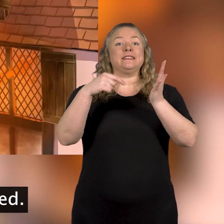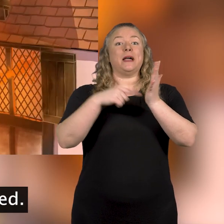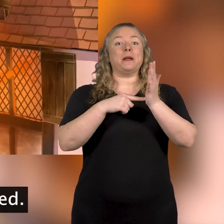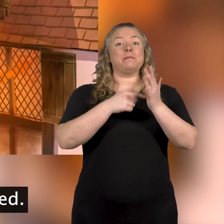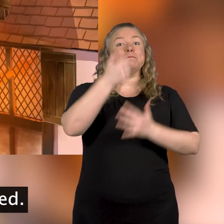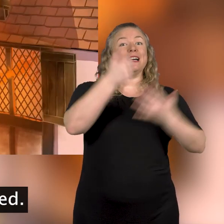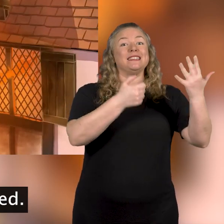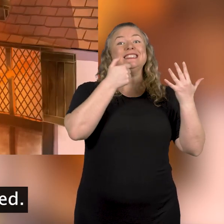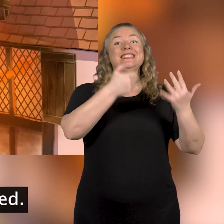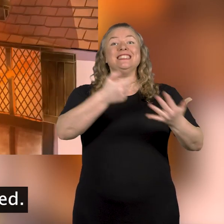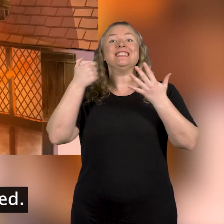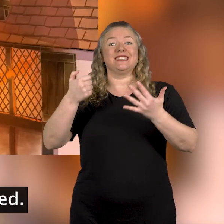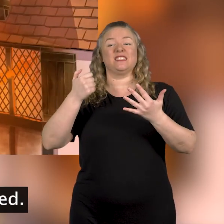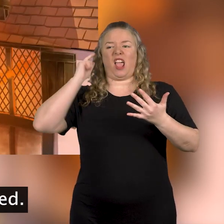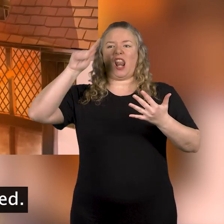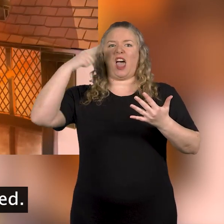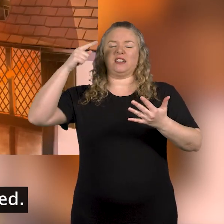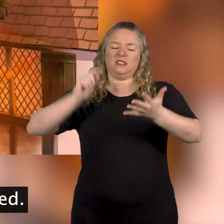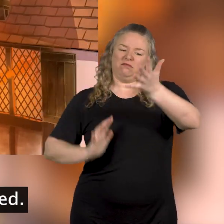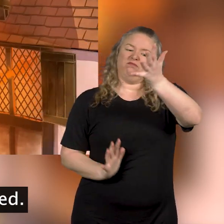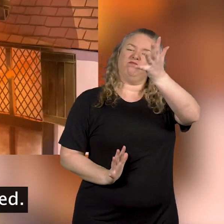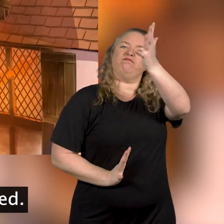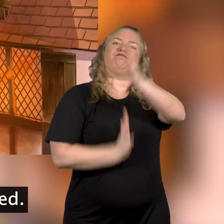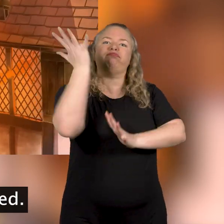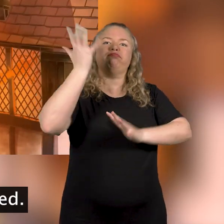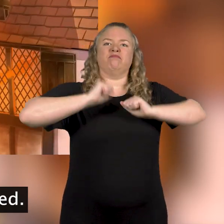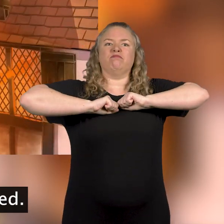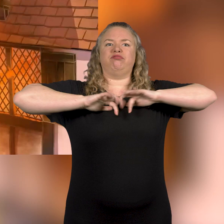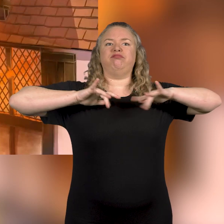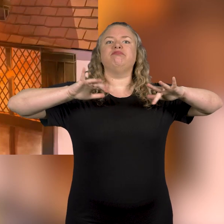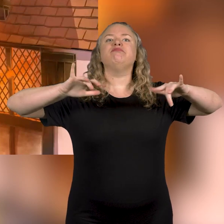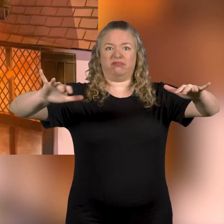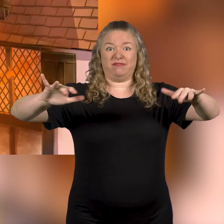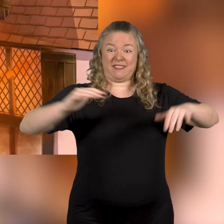In September 1666, London burned.